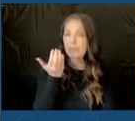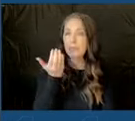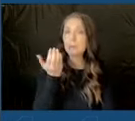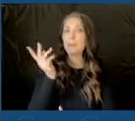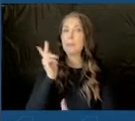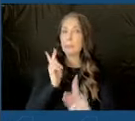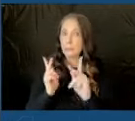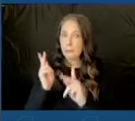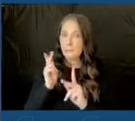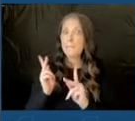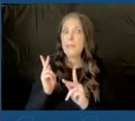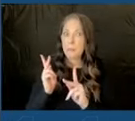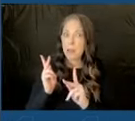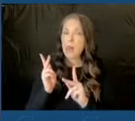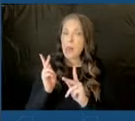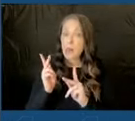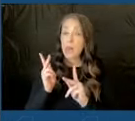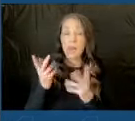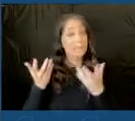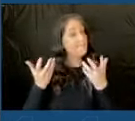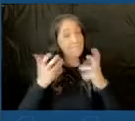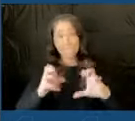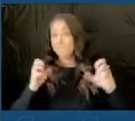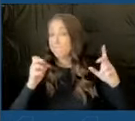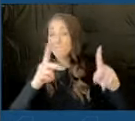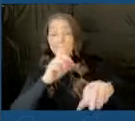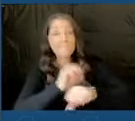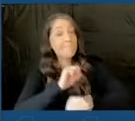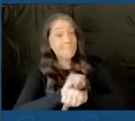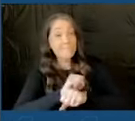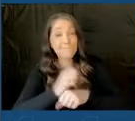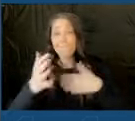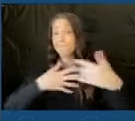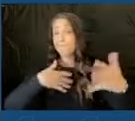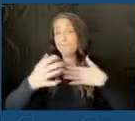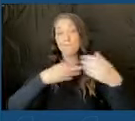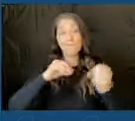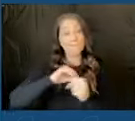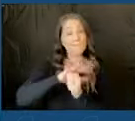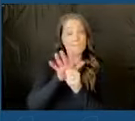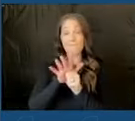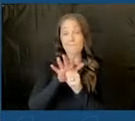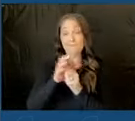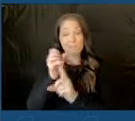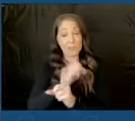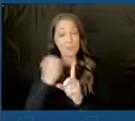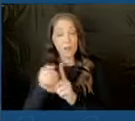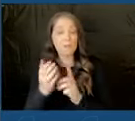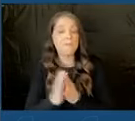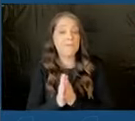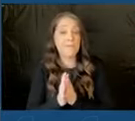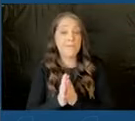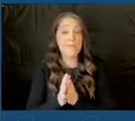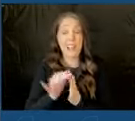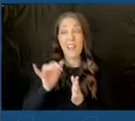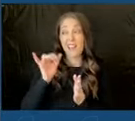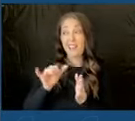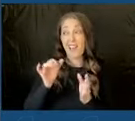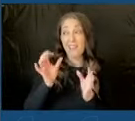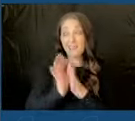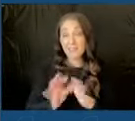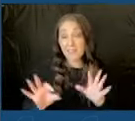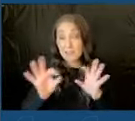the workforce that does not want to go back to work, regardless of what the pandemic conditions are. How urgent is this from a public sector point